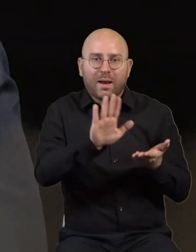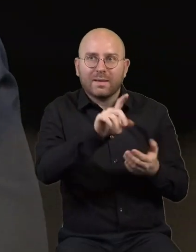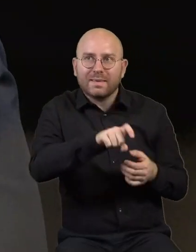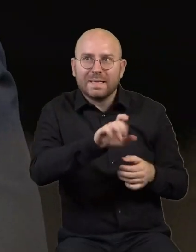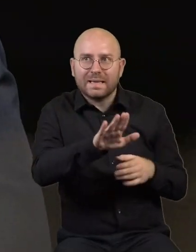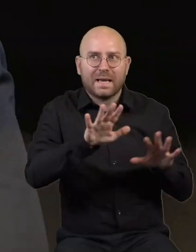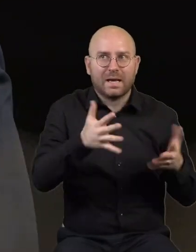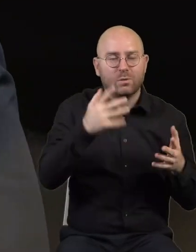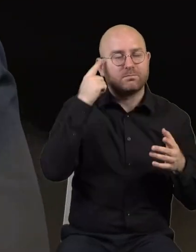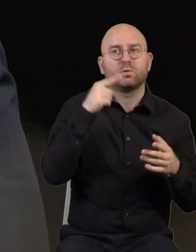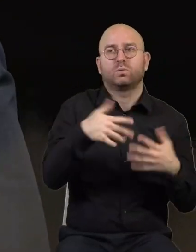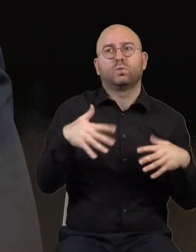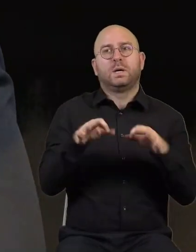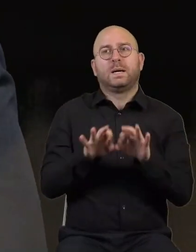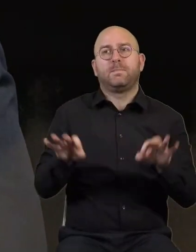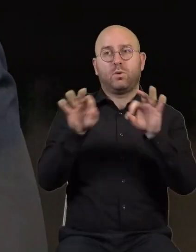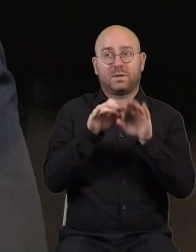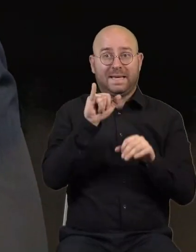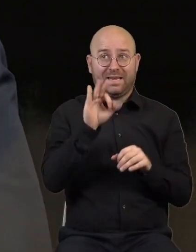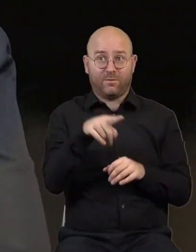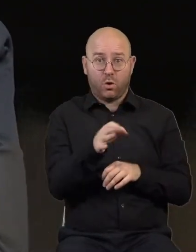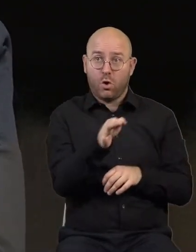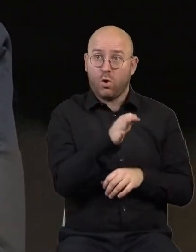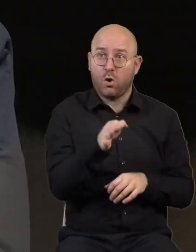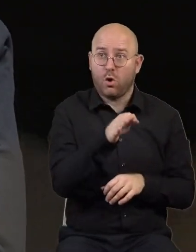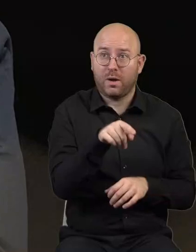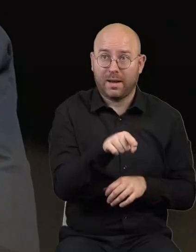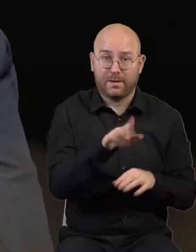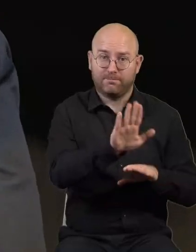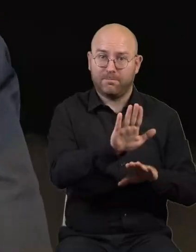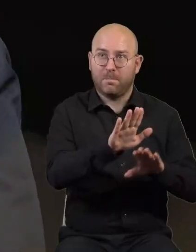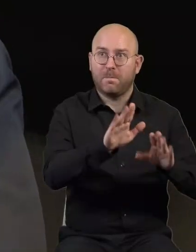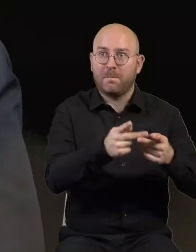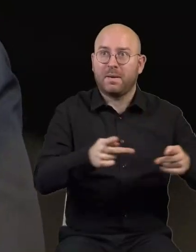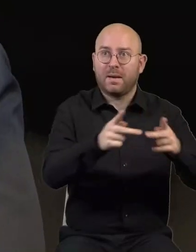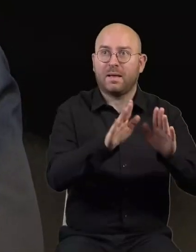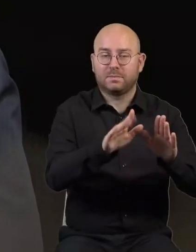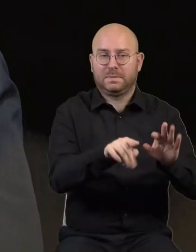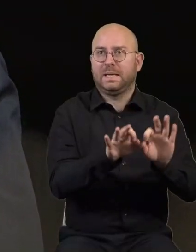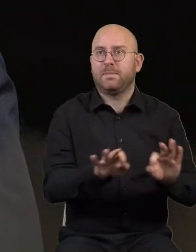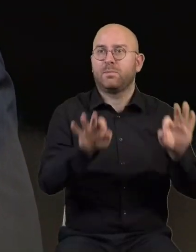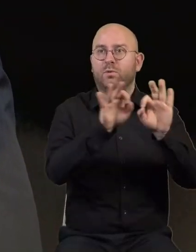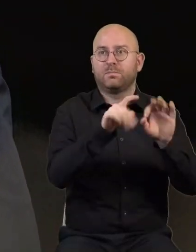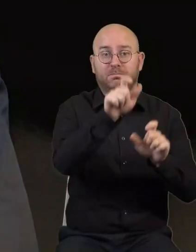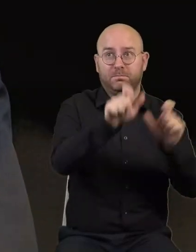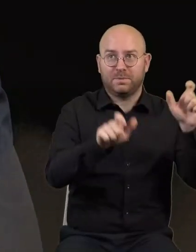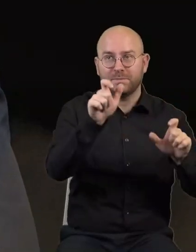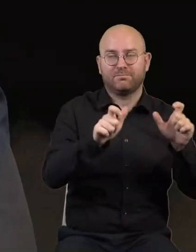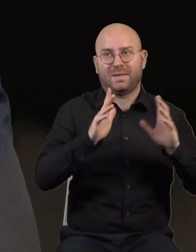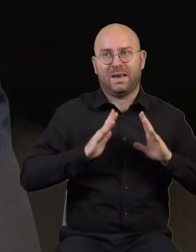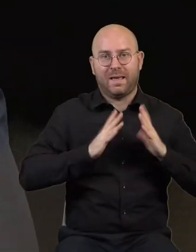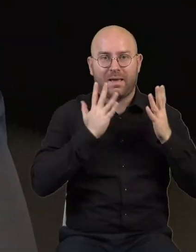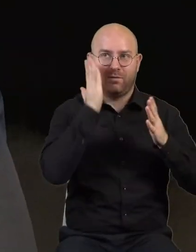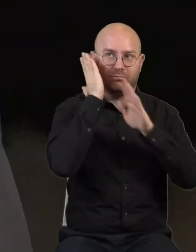even individual needs. So good connectivity for public. So how do